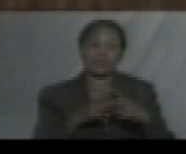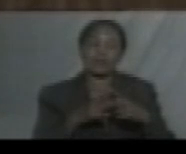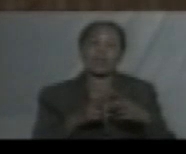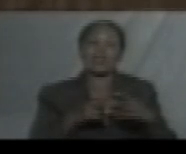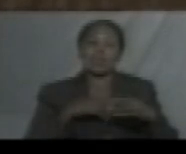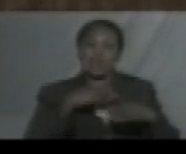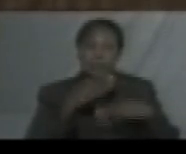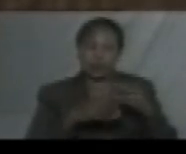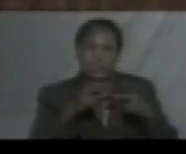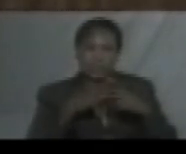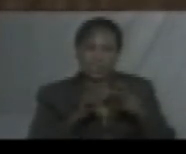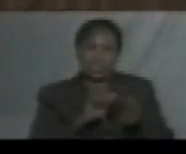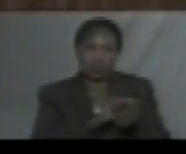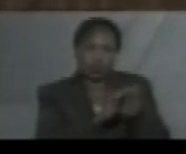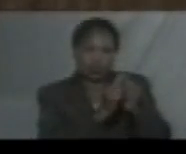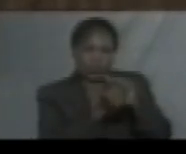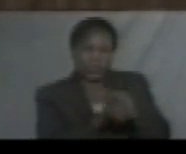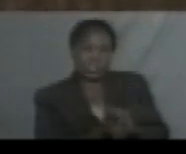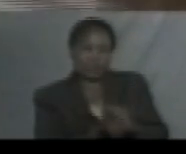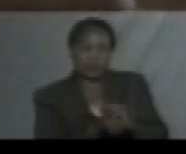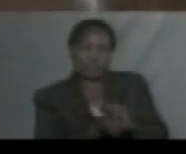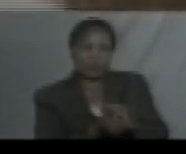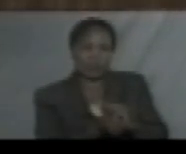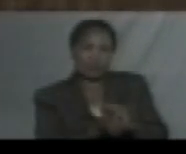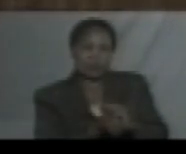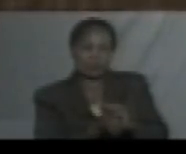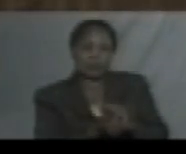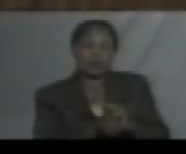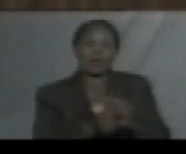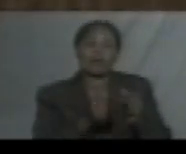straight path, beginning with the tender, my Lord.